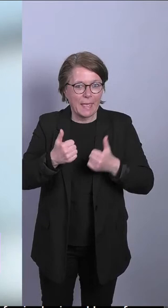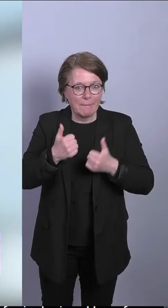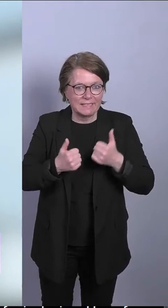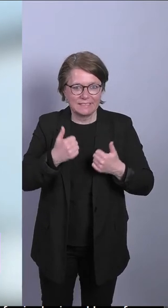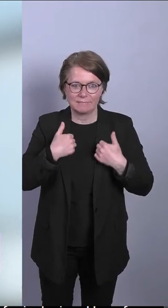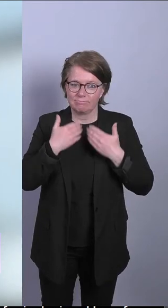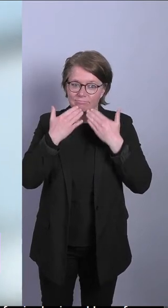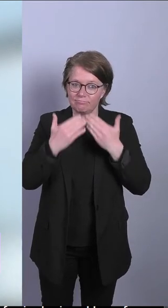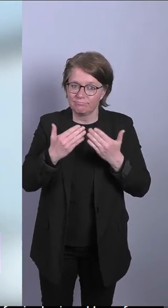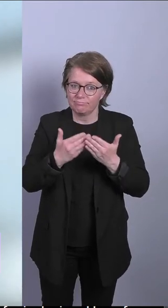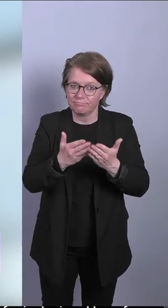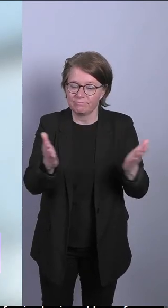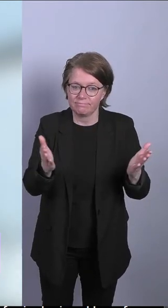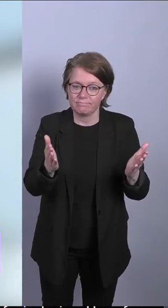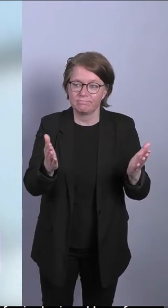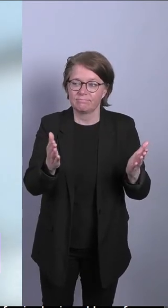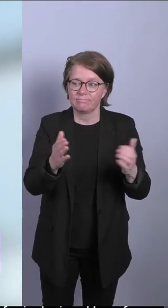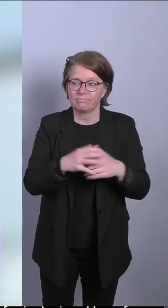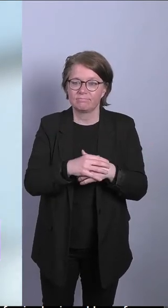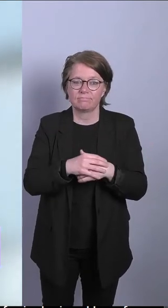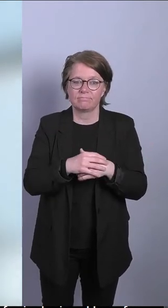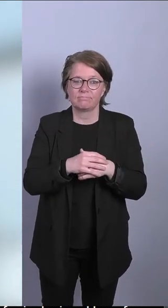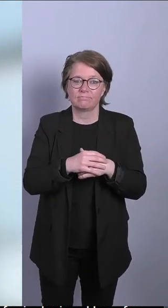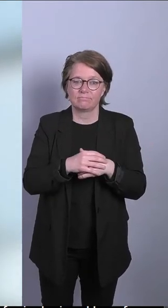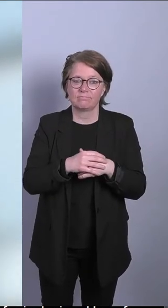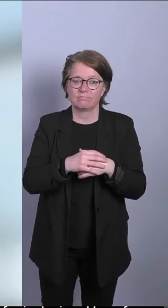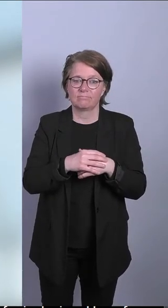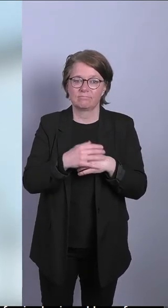do to make the Games so special.